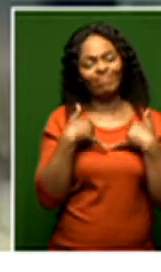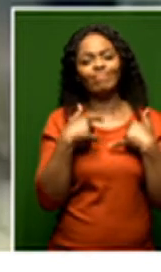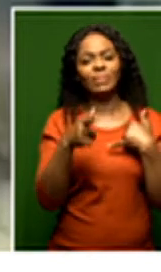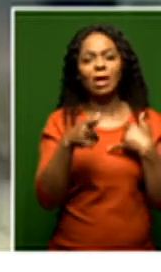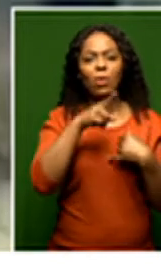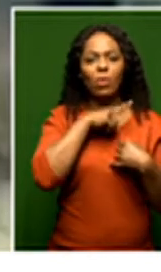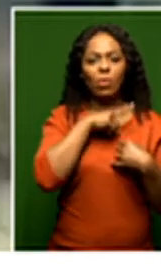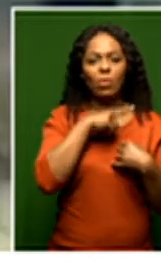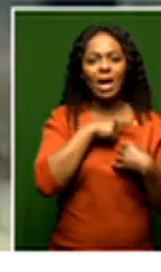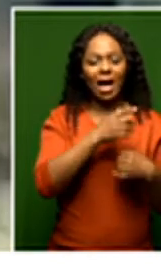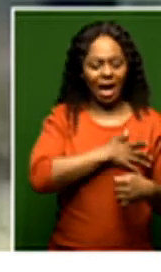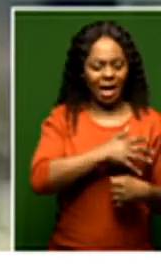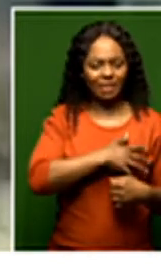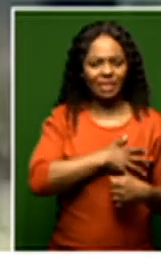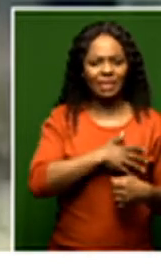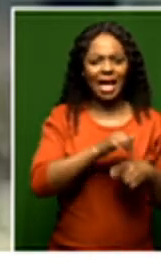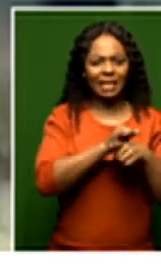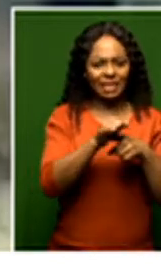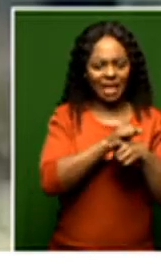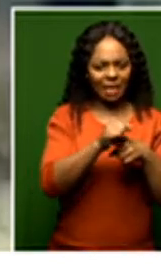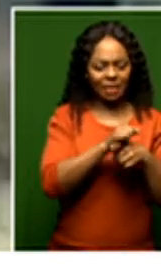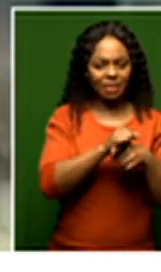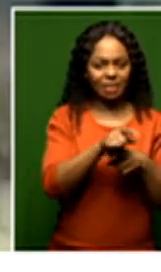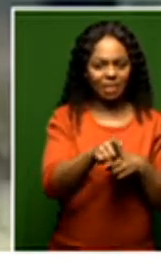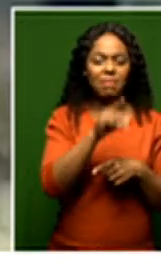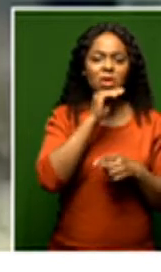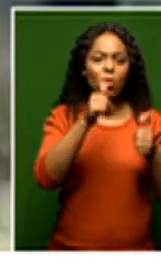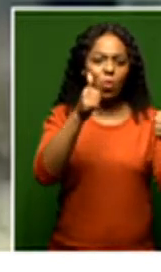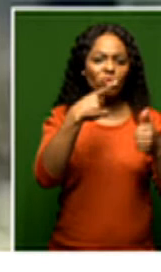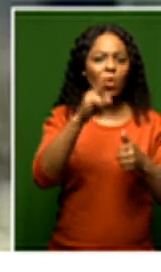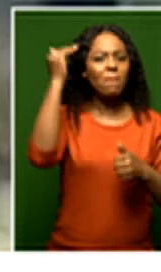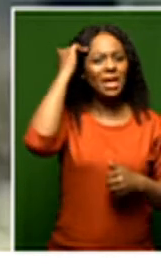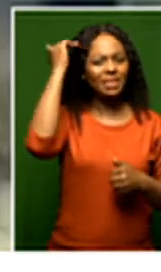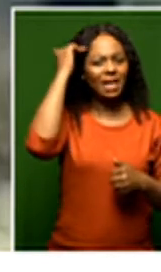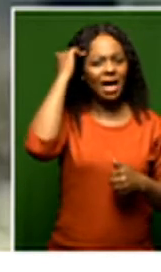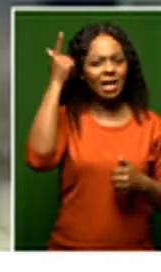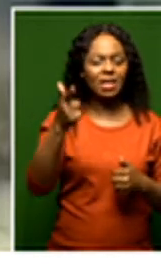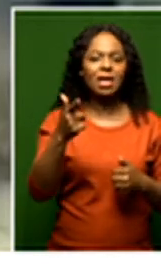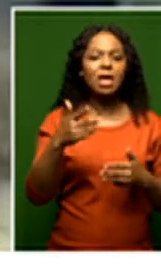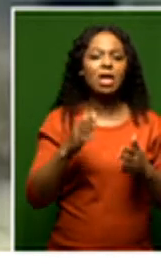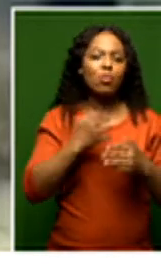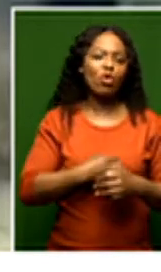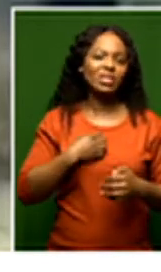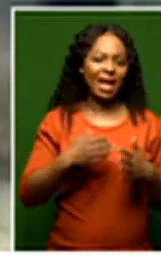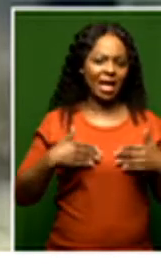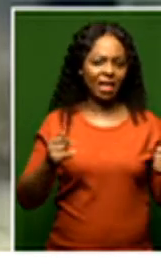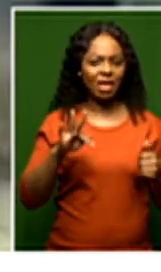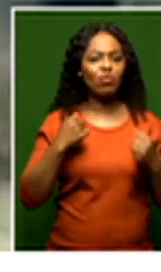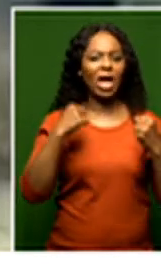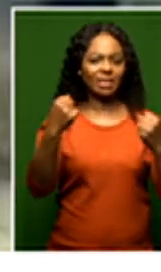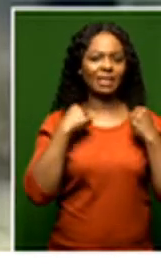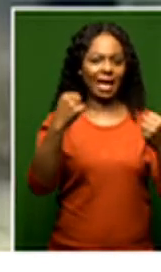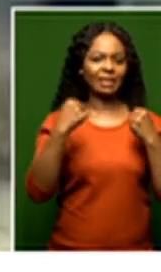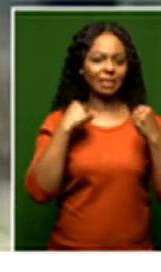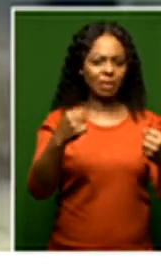walk, increase our heart rate, exercise. And that, by the way, is really good for your mental and emotional health. Because when you